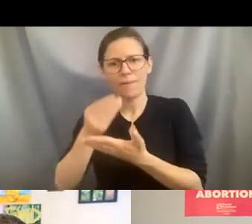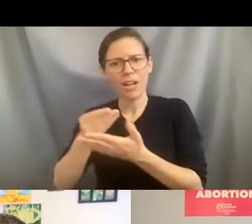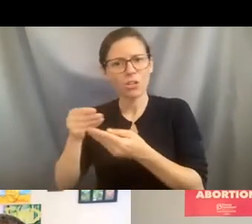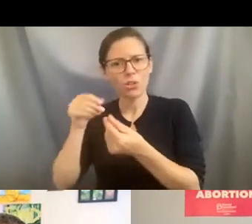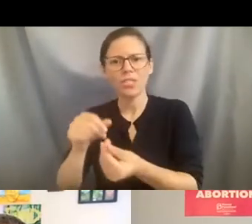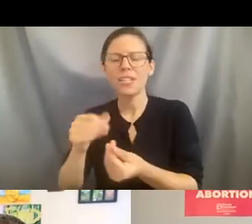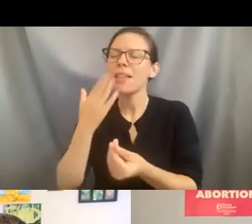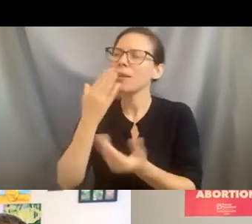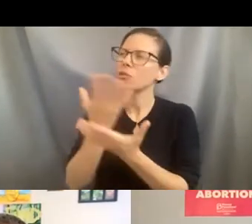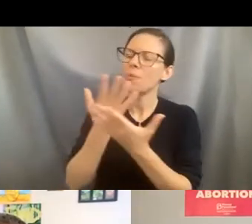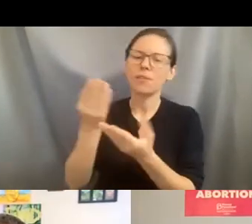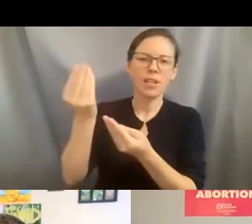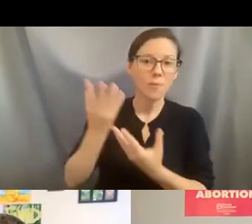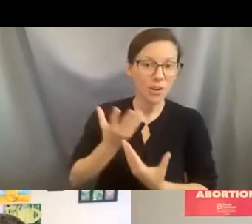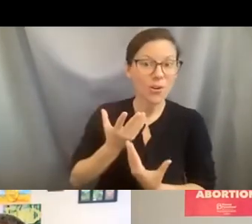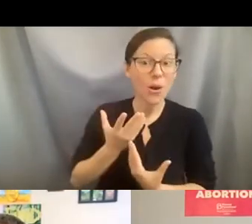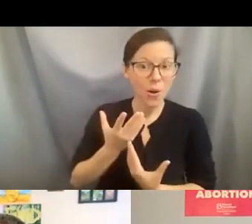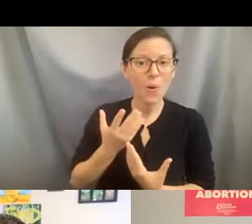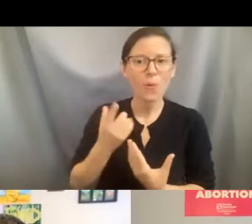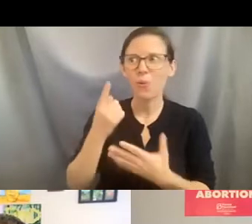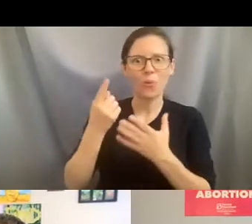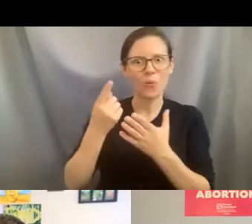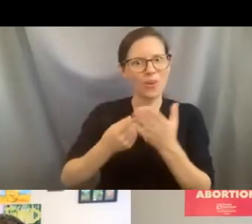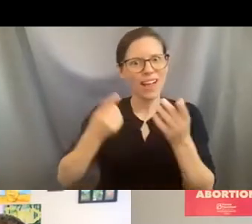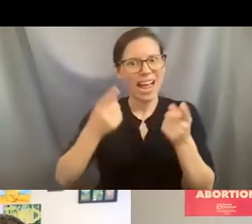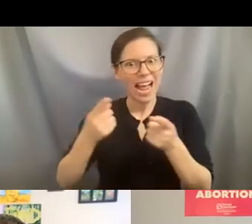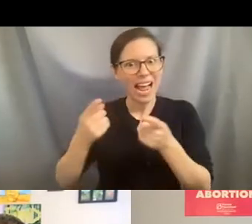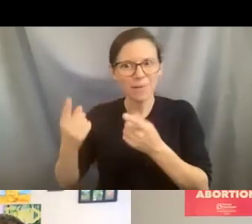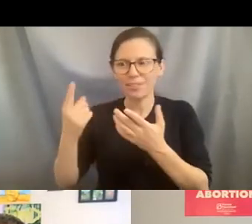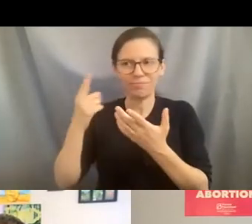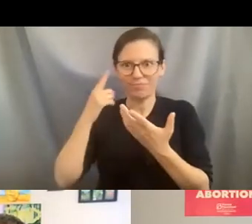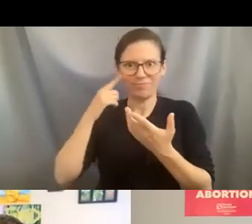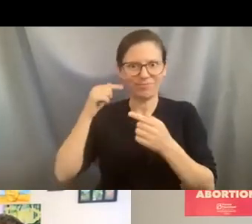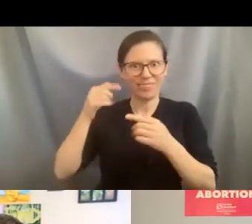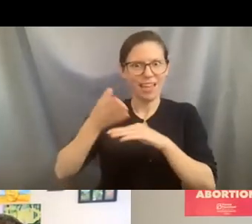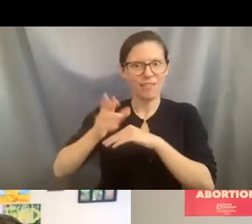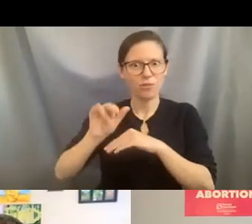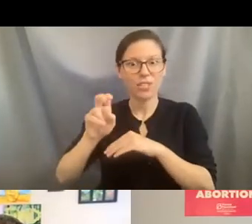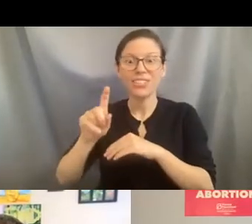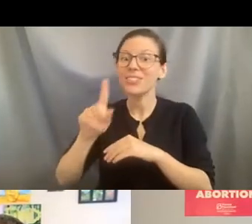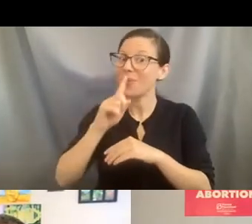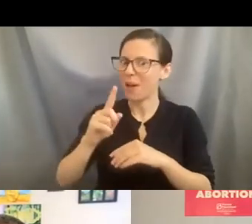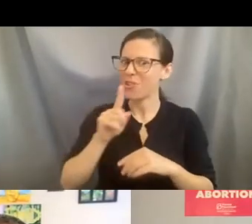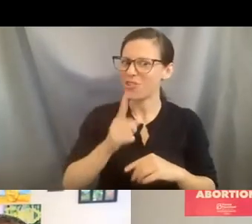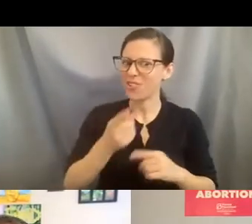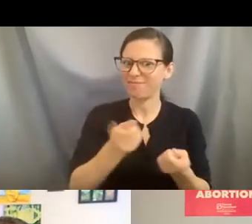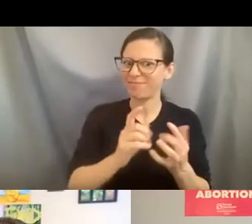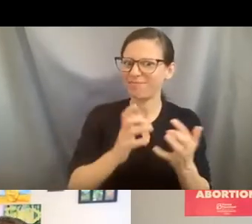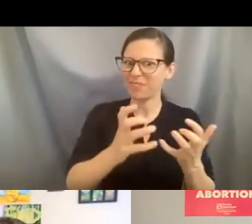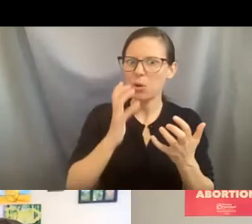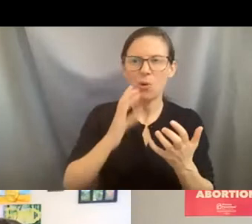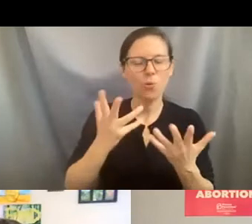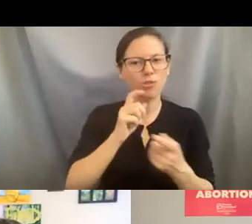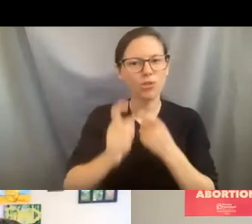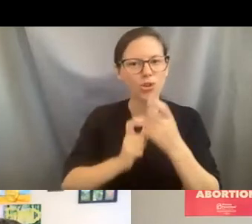I bet people that will be donating money, sustained donations. And I invite all